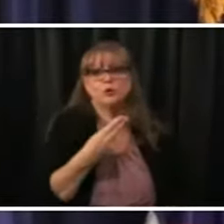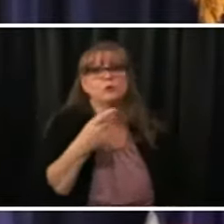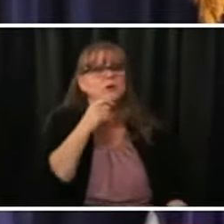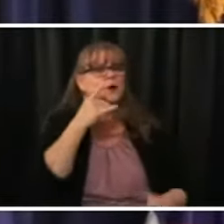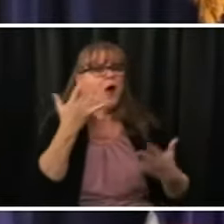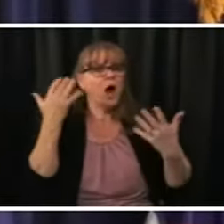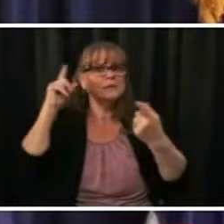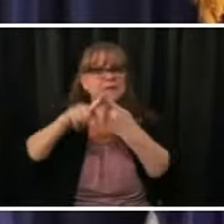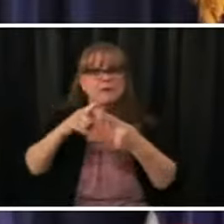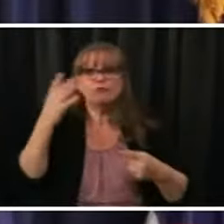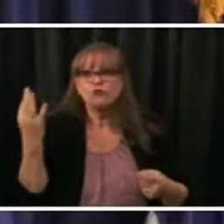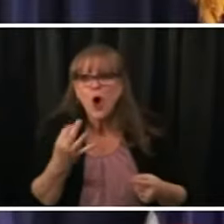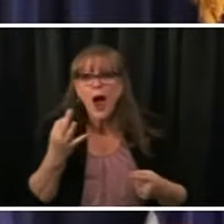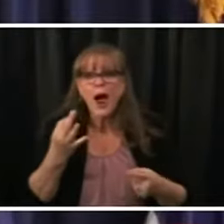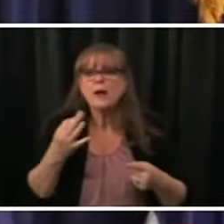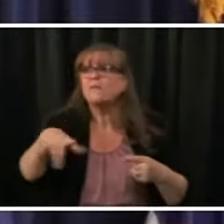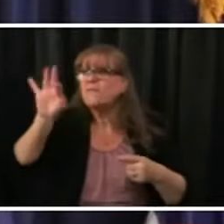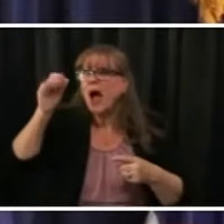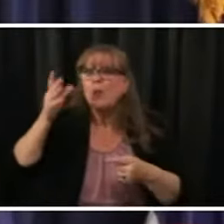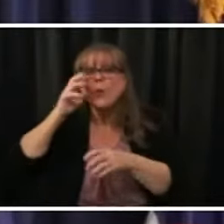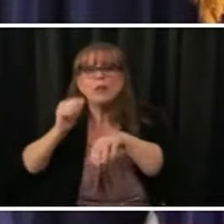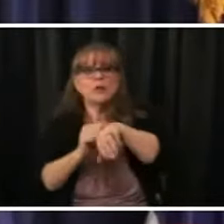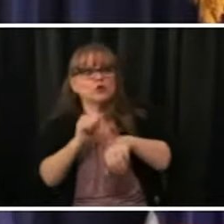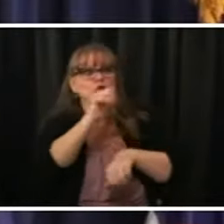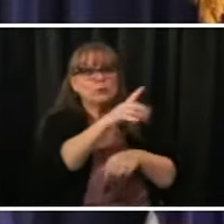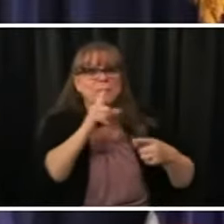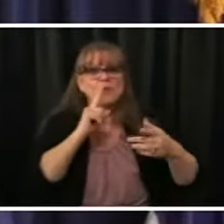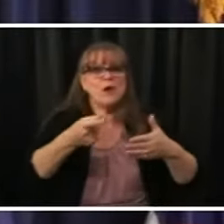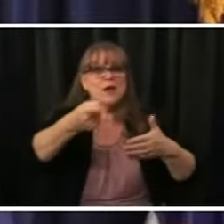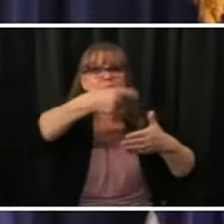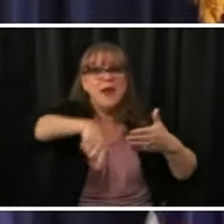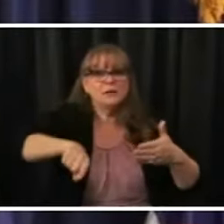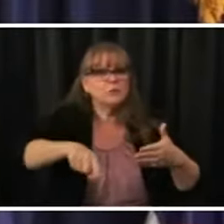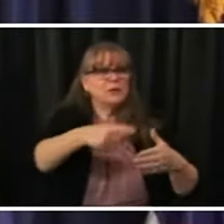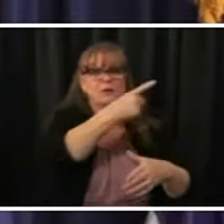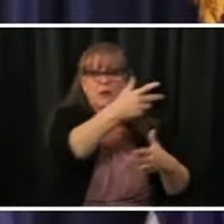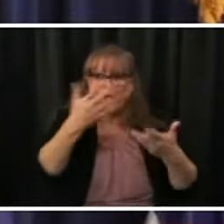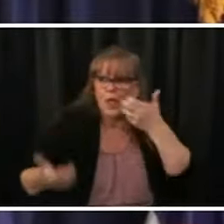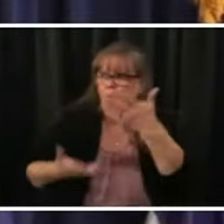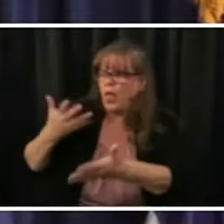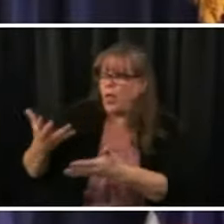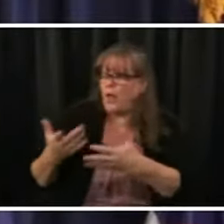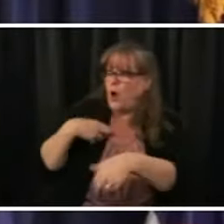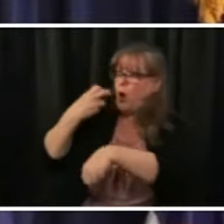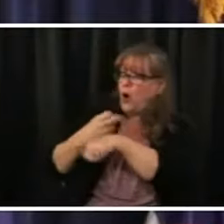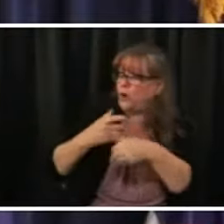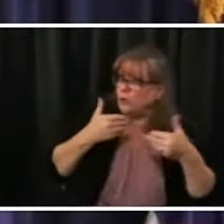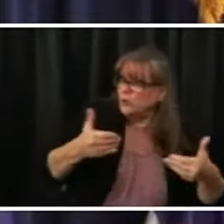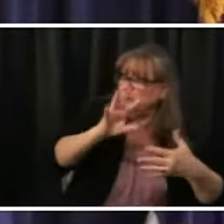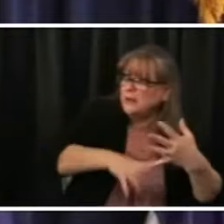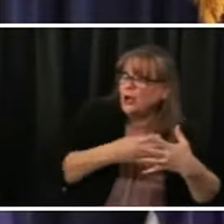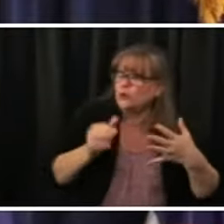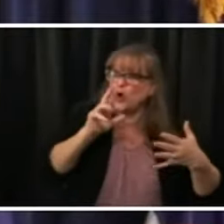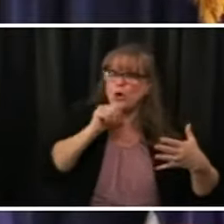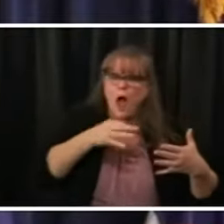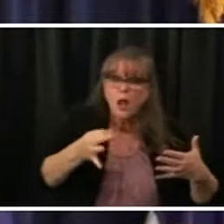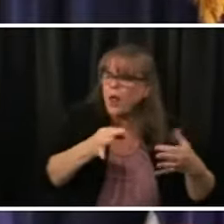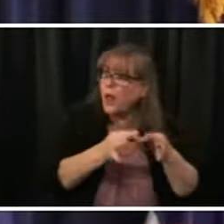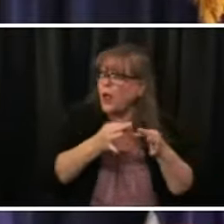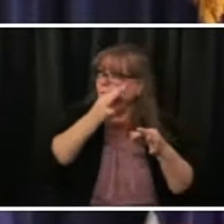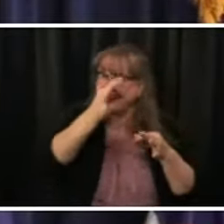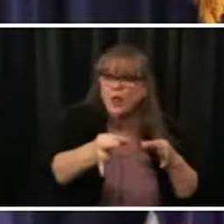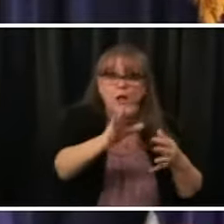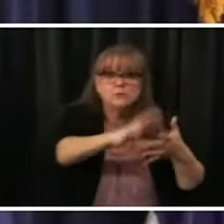that that makes it problematic for trying to schedule people for the following week, and they have to wait till the following Monday, saying that they're now a